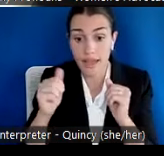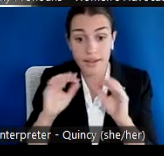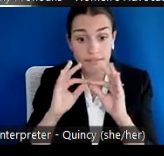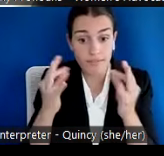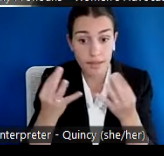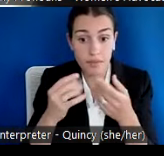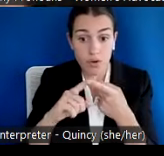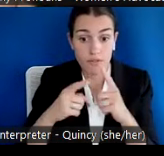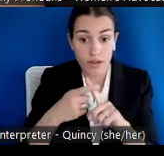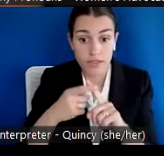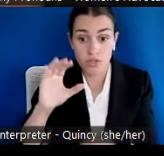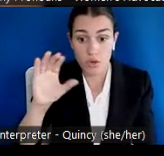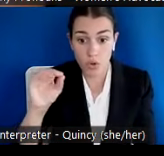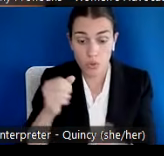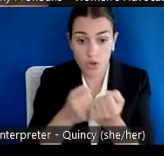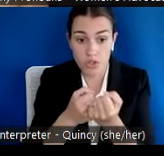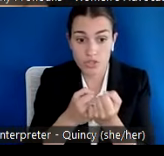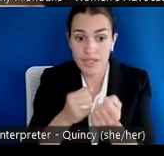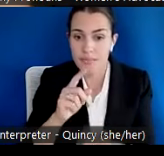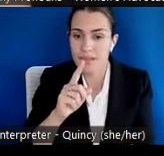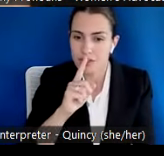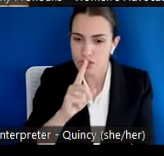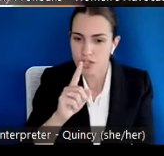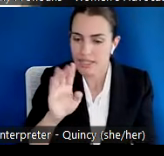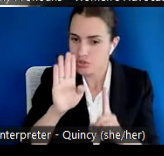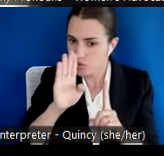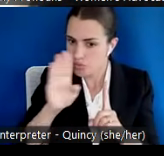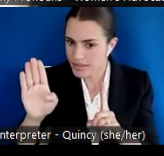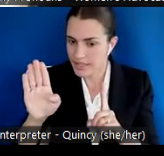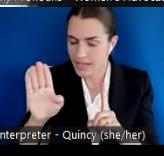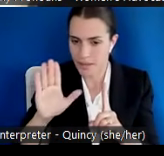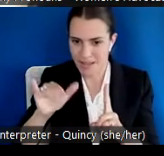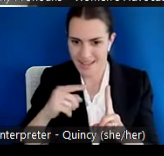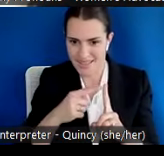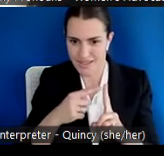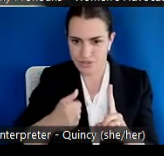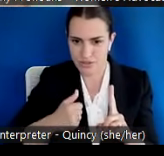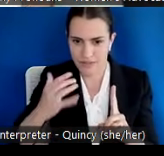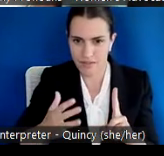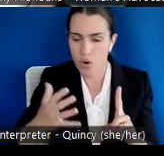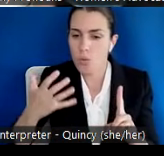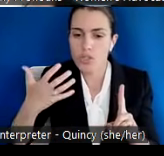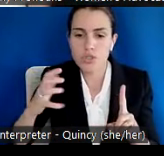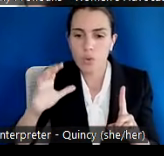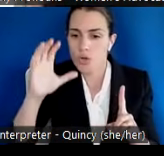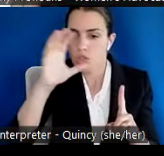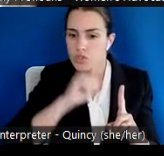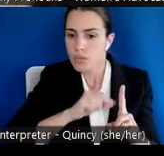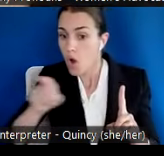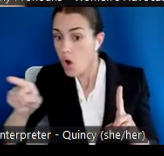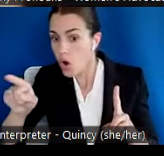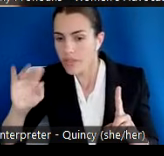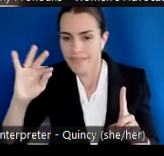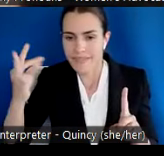or coworkers is that the contact is directed explicitly by the survivor, because similar to how we don't assume that all survivors' families are